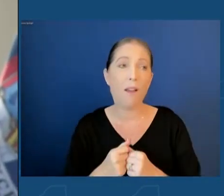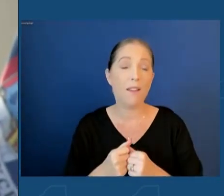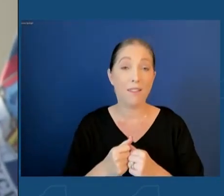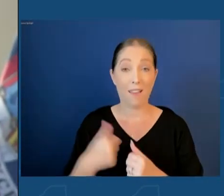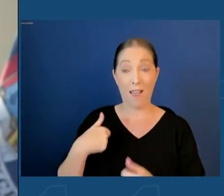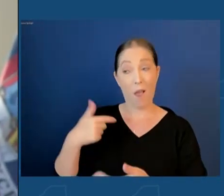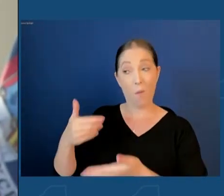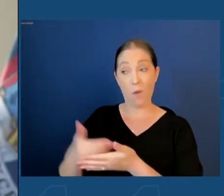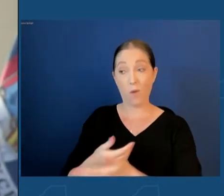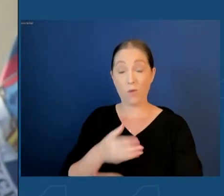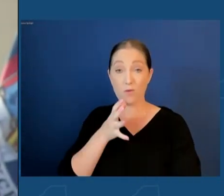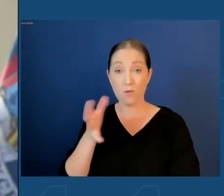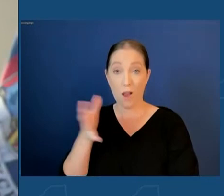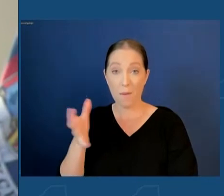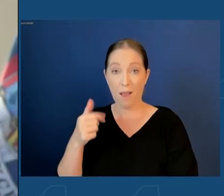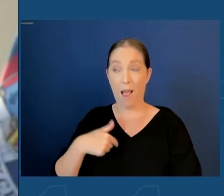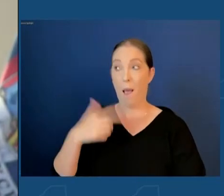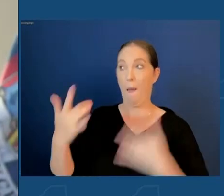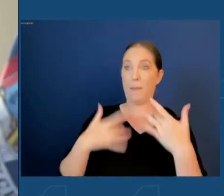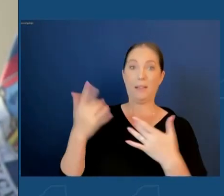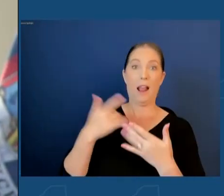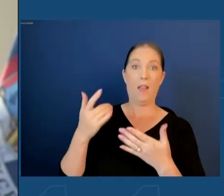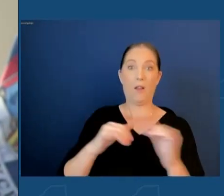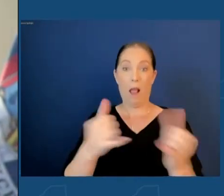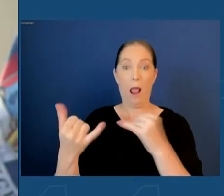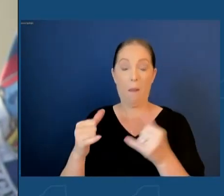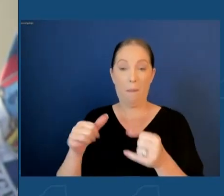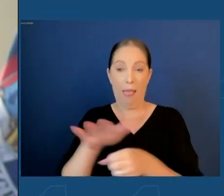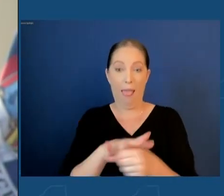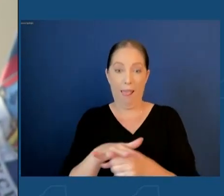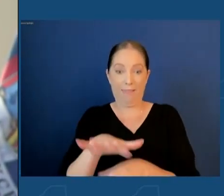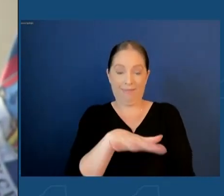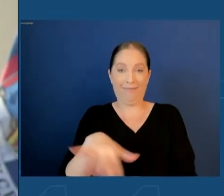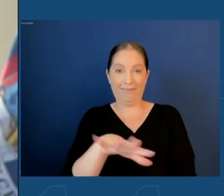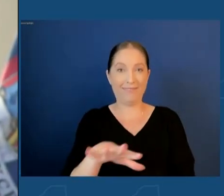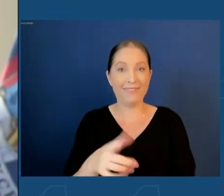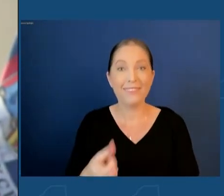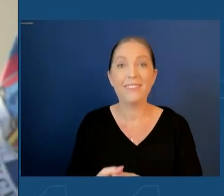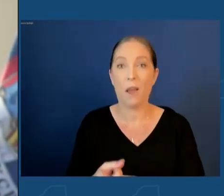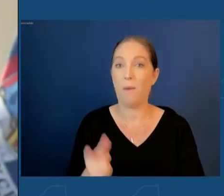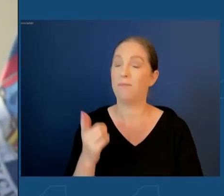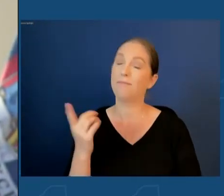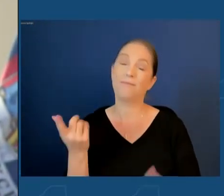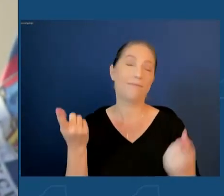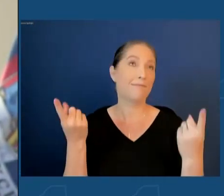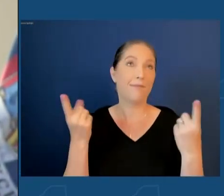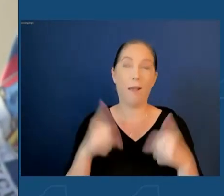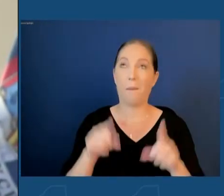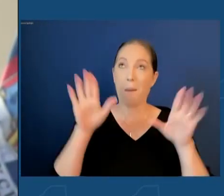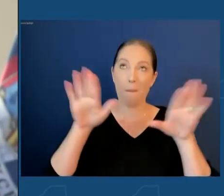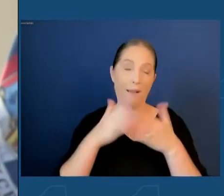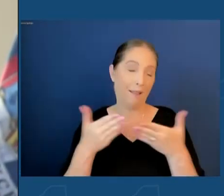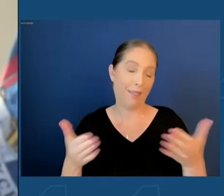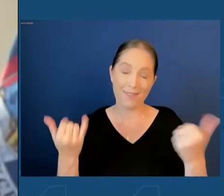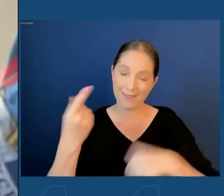so excited there's a play area when my grandbaby comes to visit. So there's a lot of great things happening today.